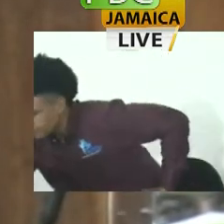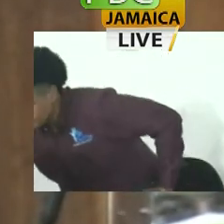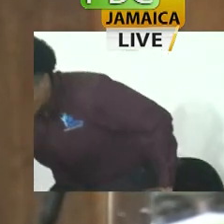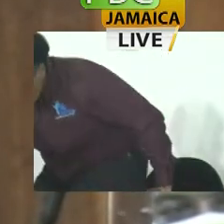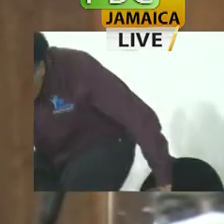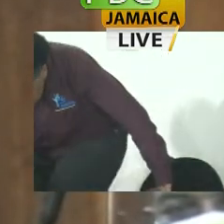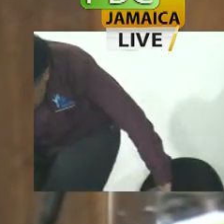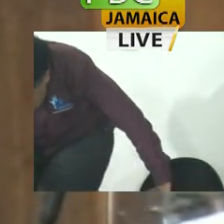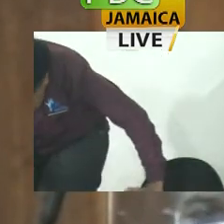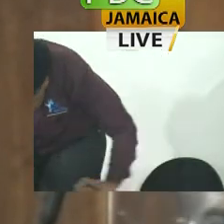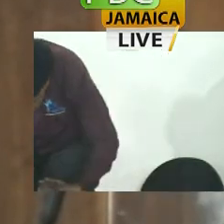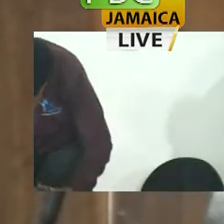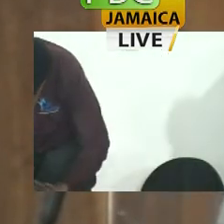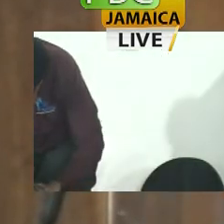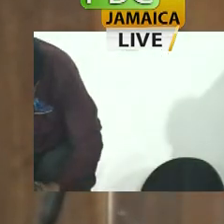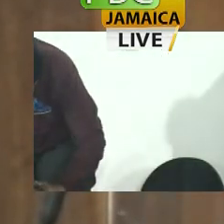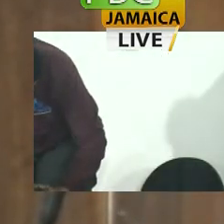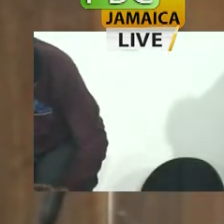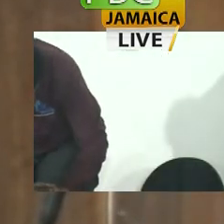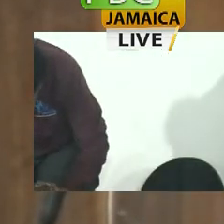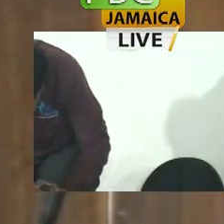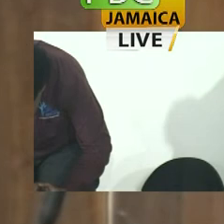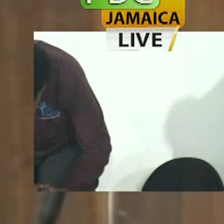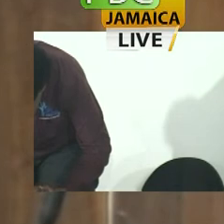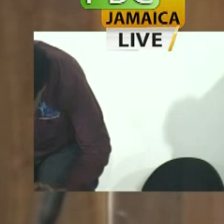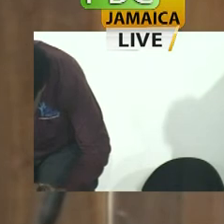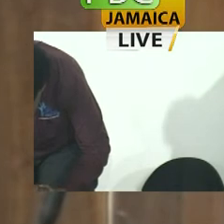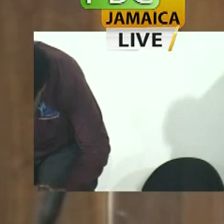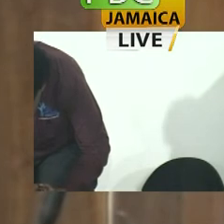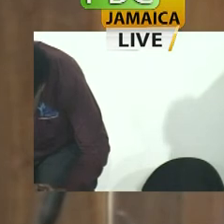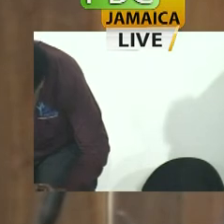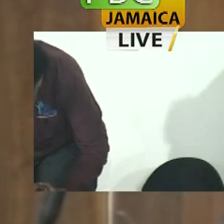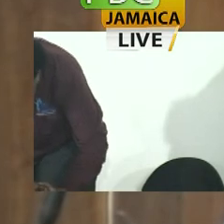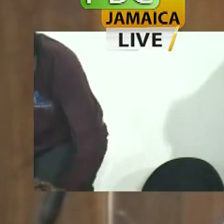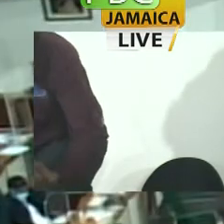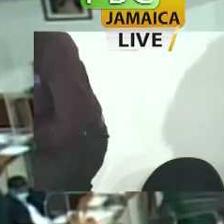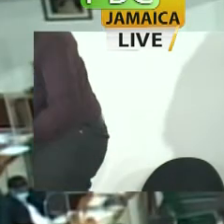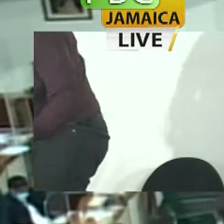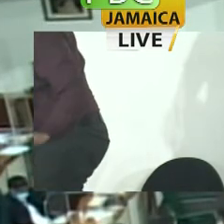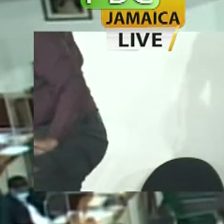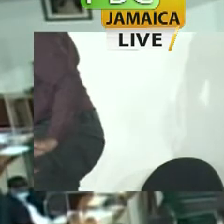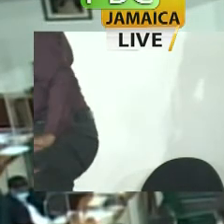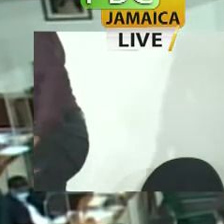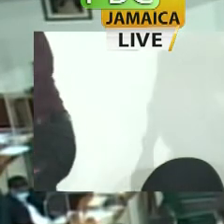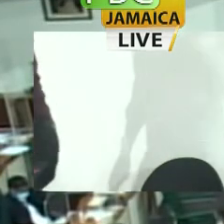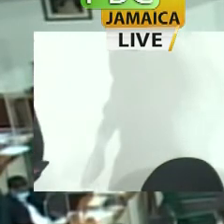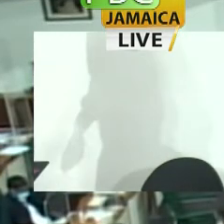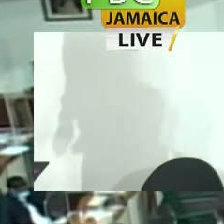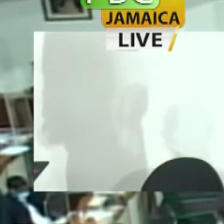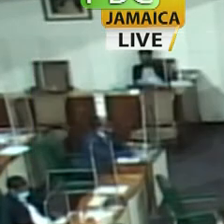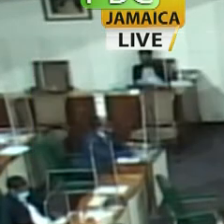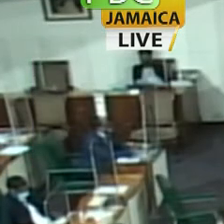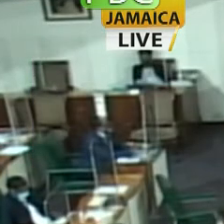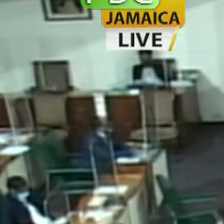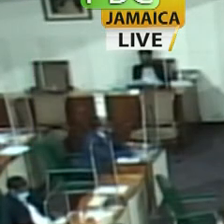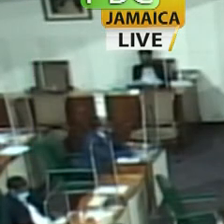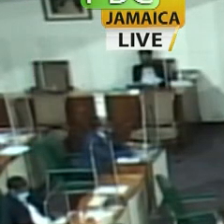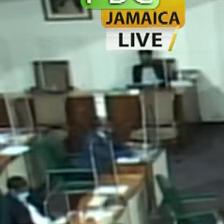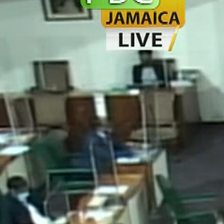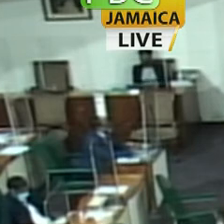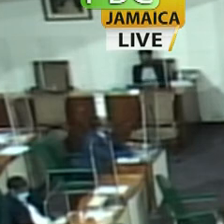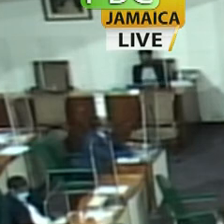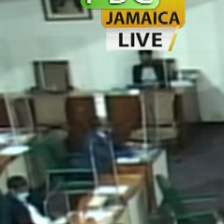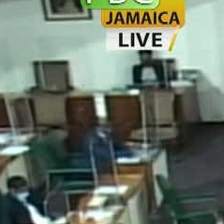madam speaker asked that the member be allowed an additional 15 minutes to complete his presentation